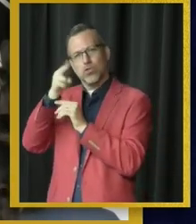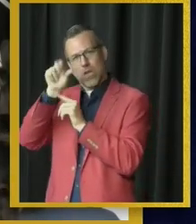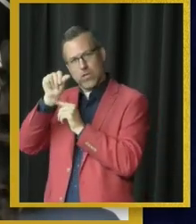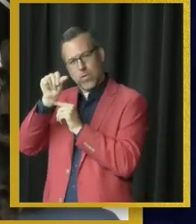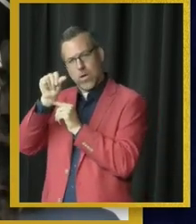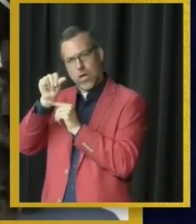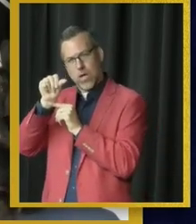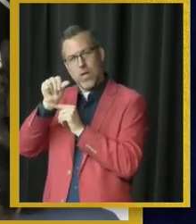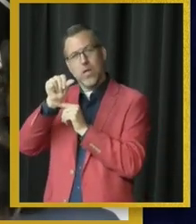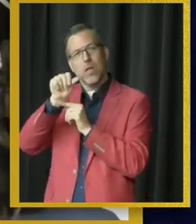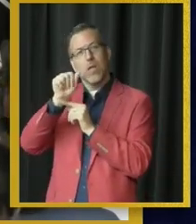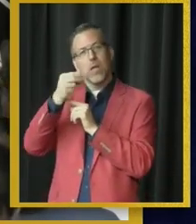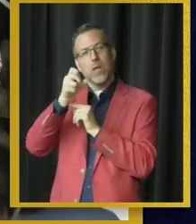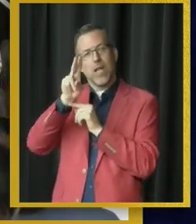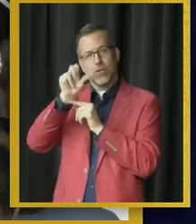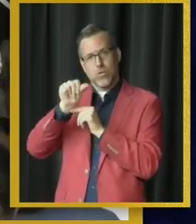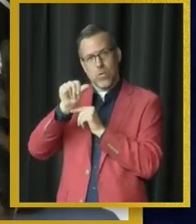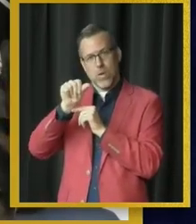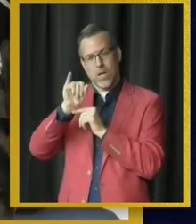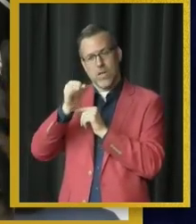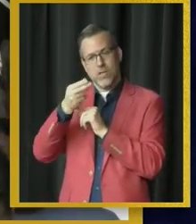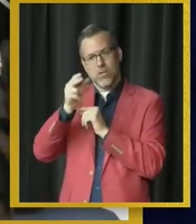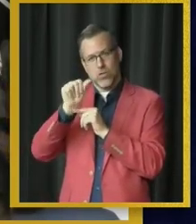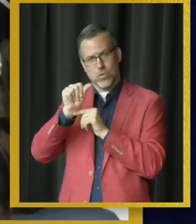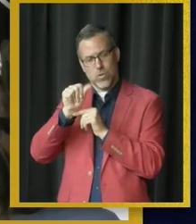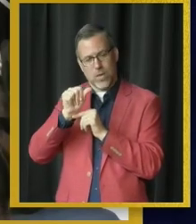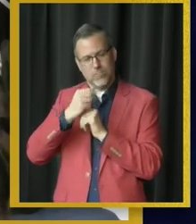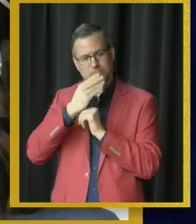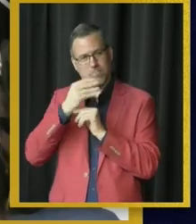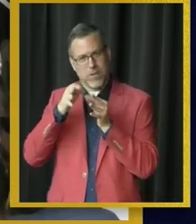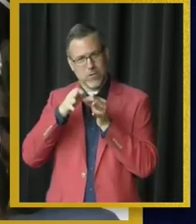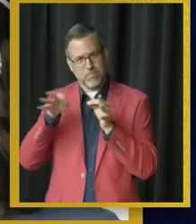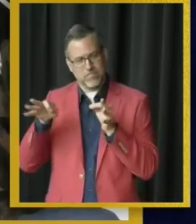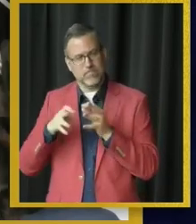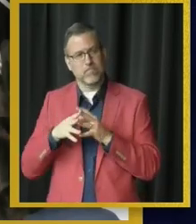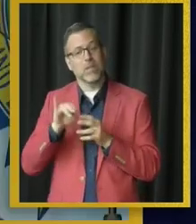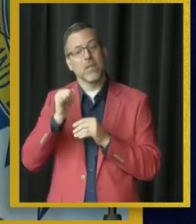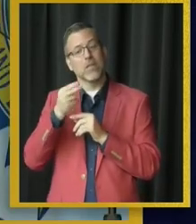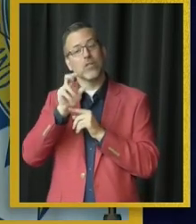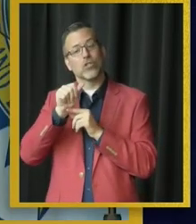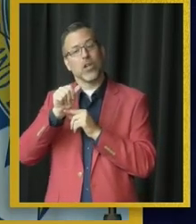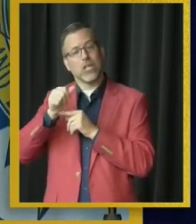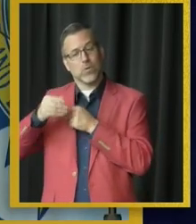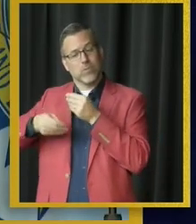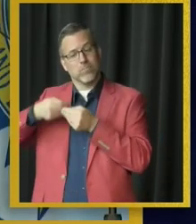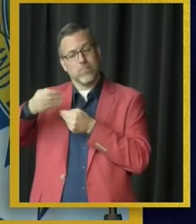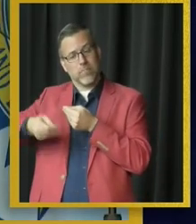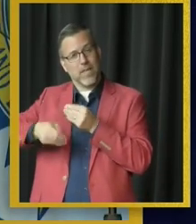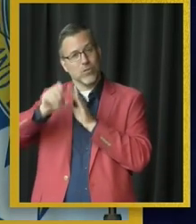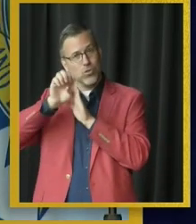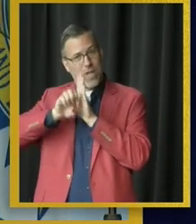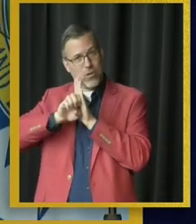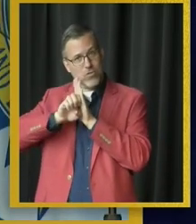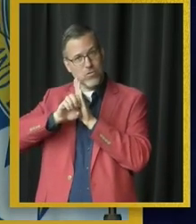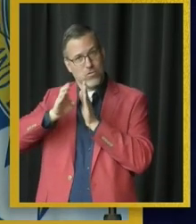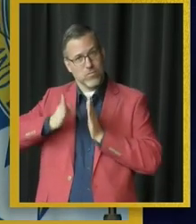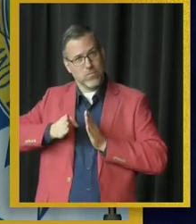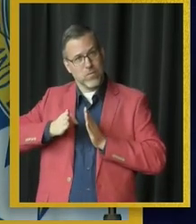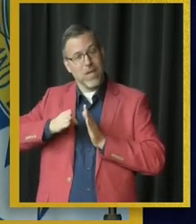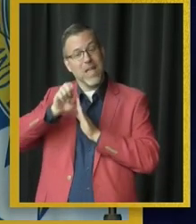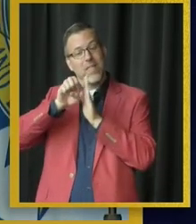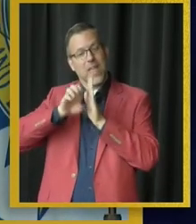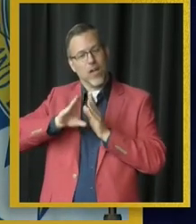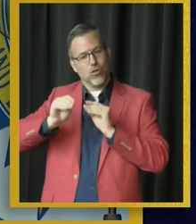Yehoshua lezekenim, uzekenim lenevi'im, and then Joshua passed it on to the elders, and the elders taught it to the